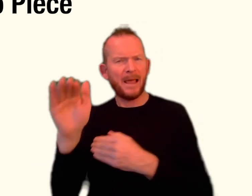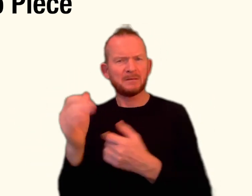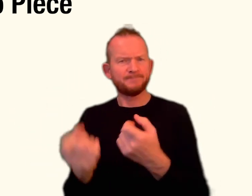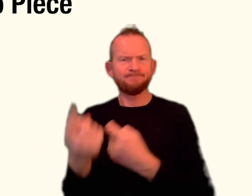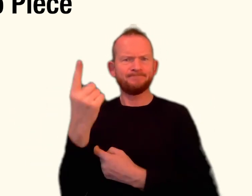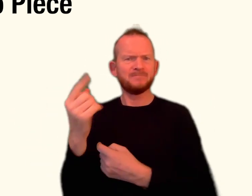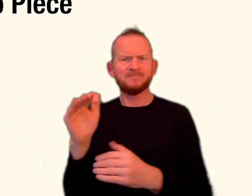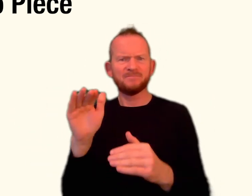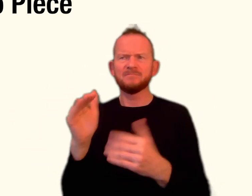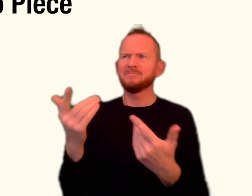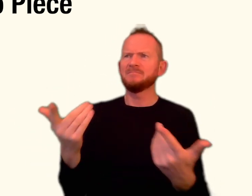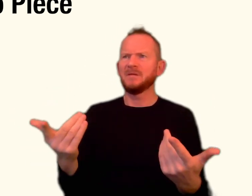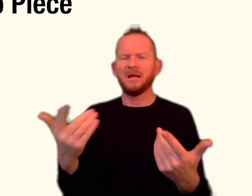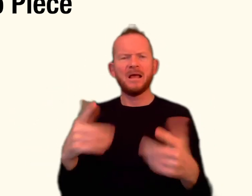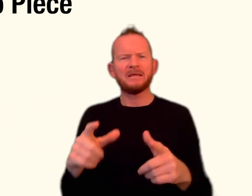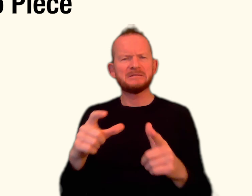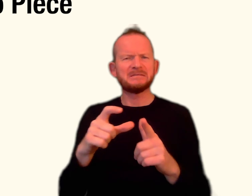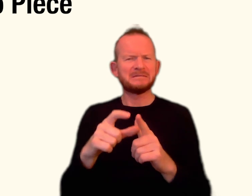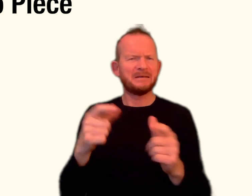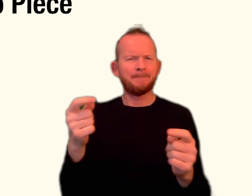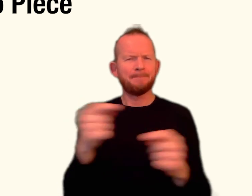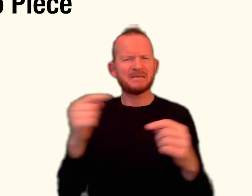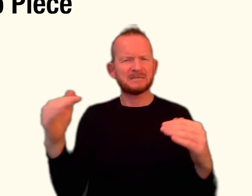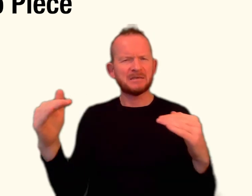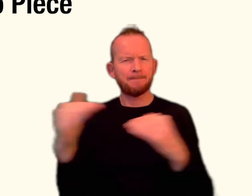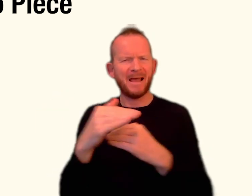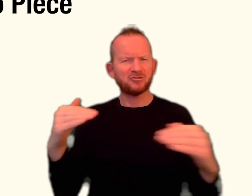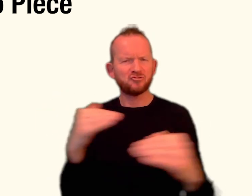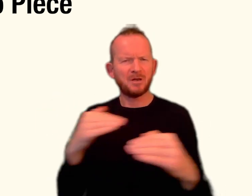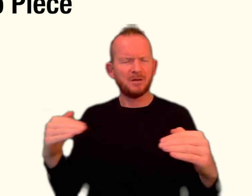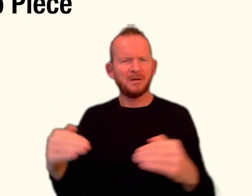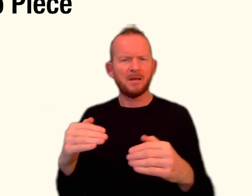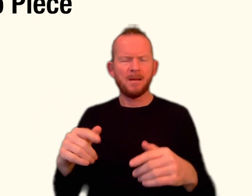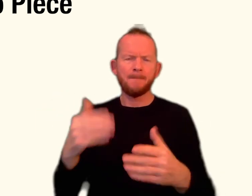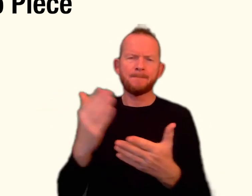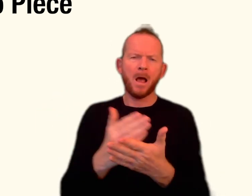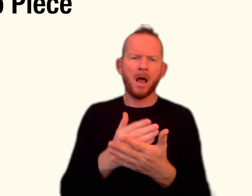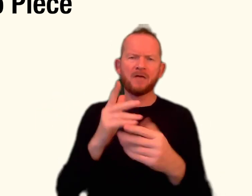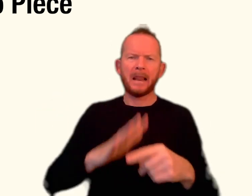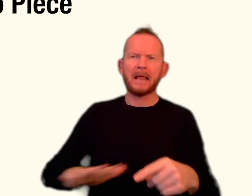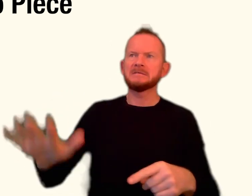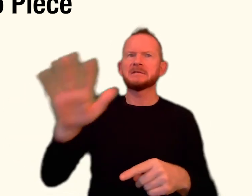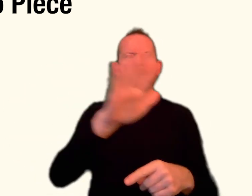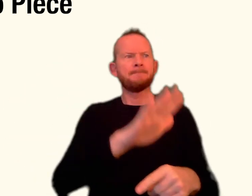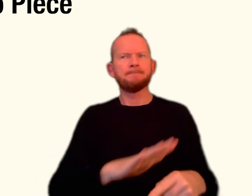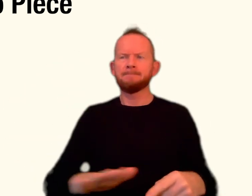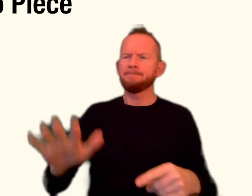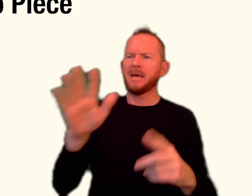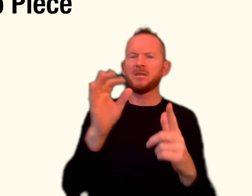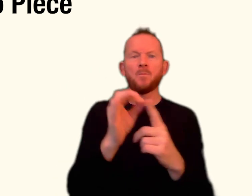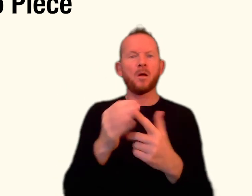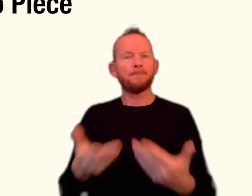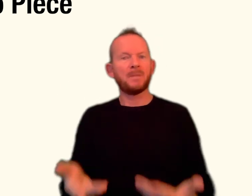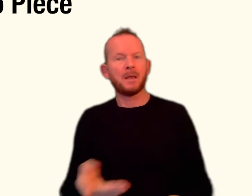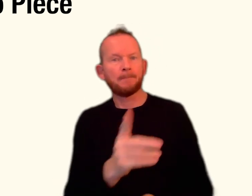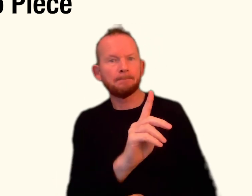So this kind of discordance, this mismatch, is part of the landscape. And the point here being that